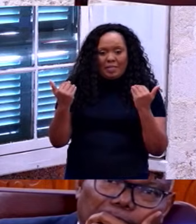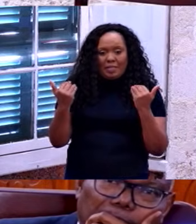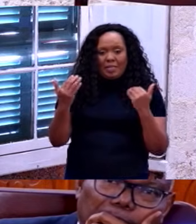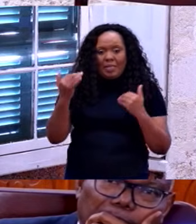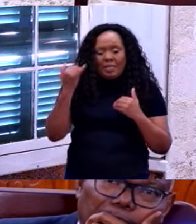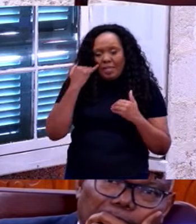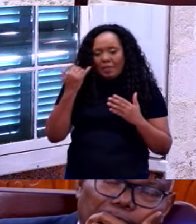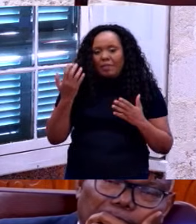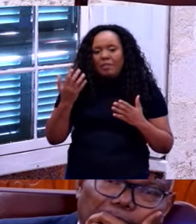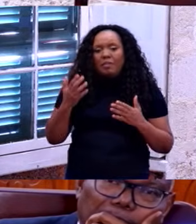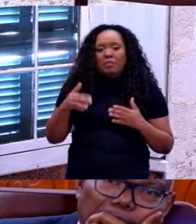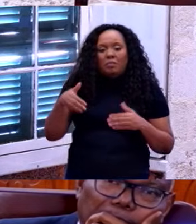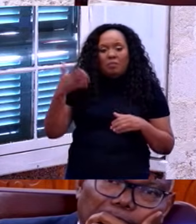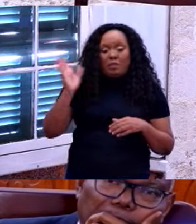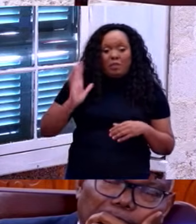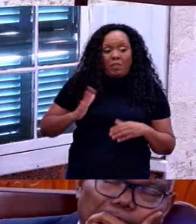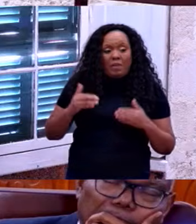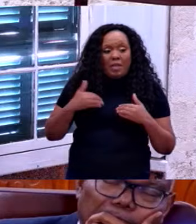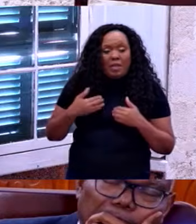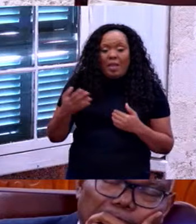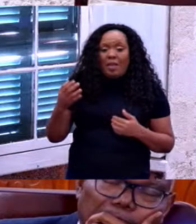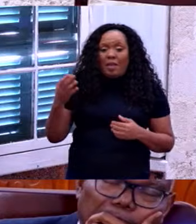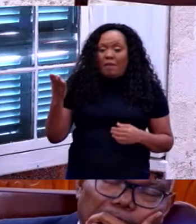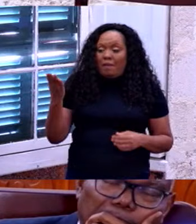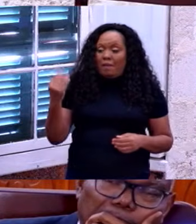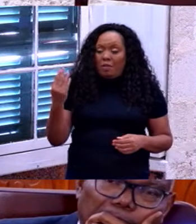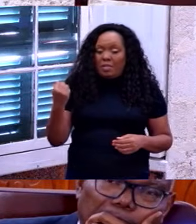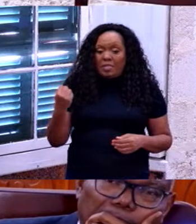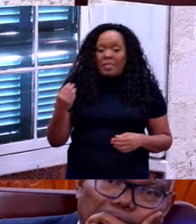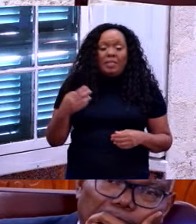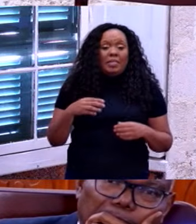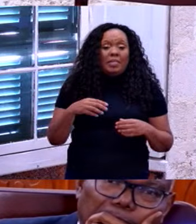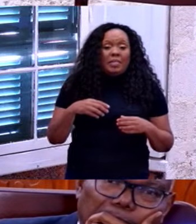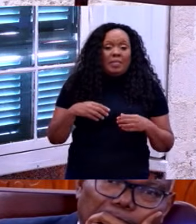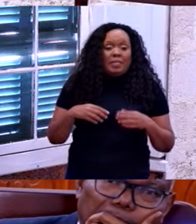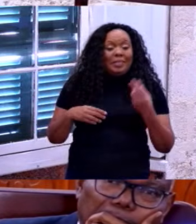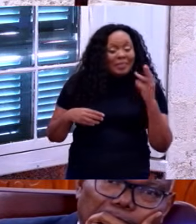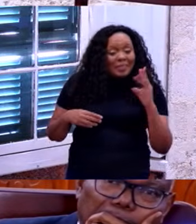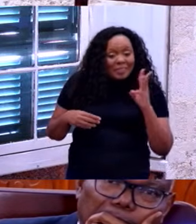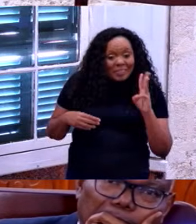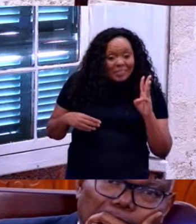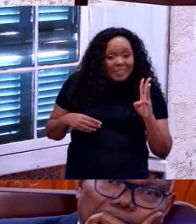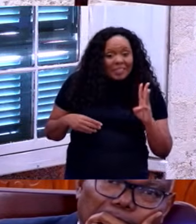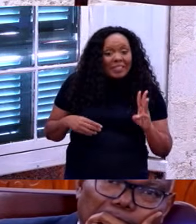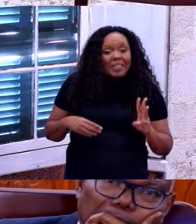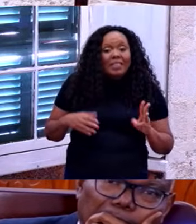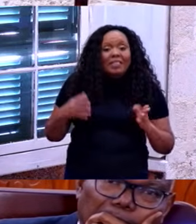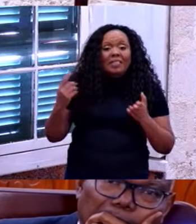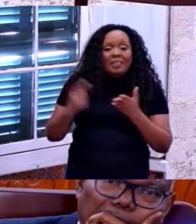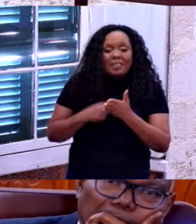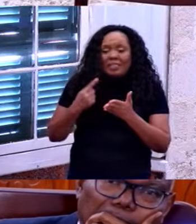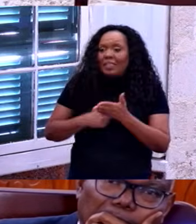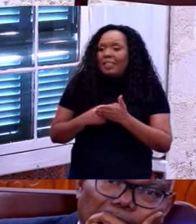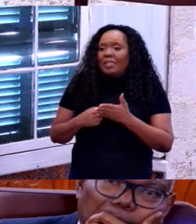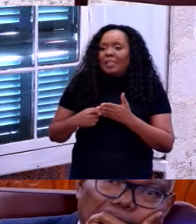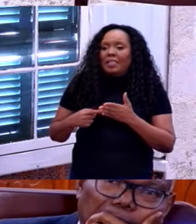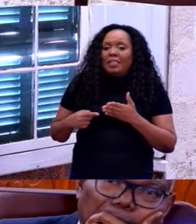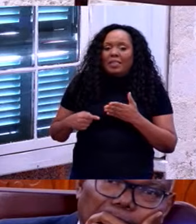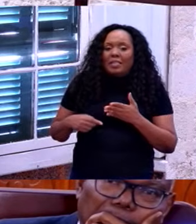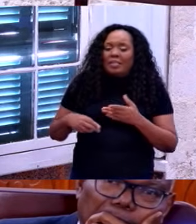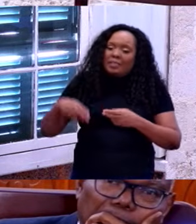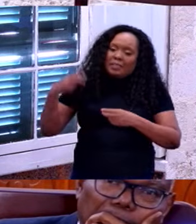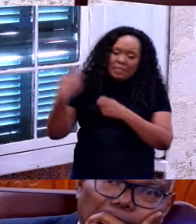with a 14-16, a majority of 2, that there has been great difficulty in convening meetings,